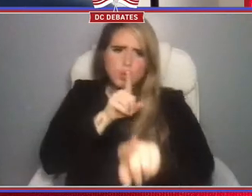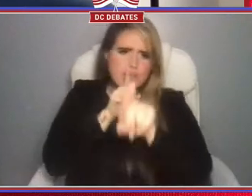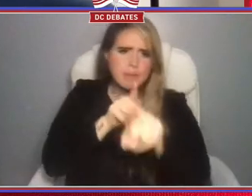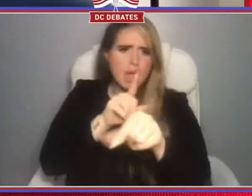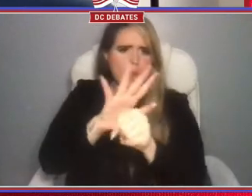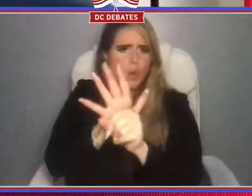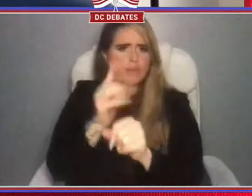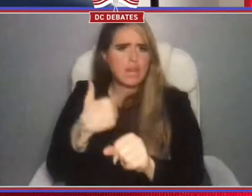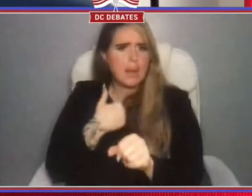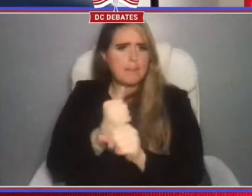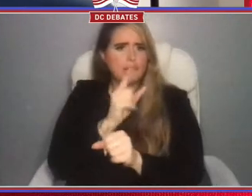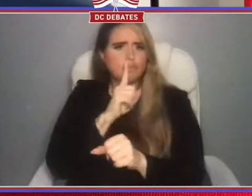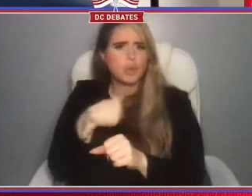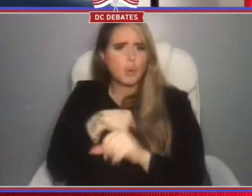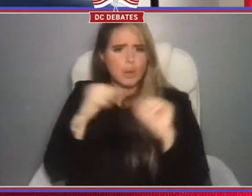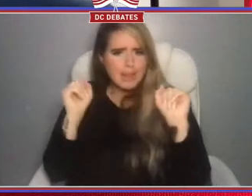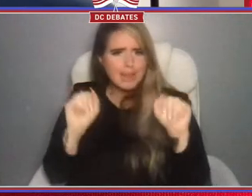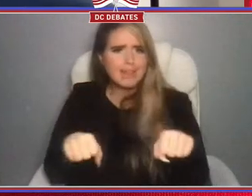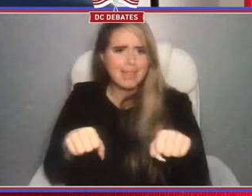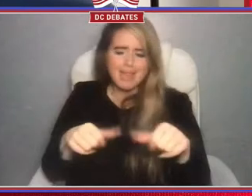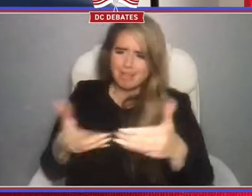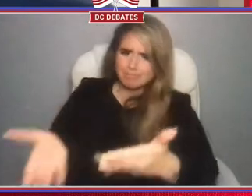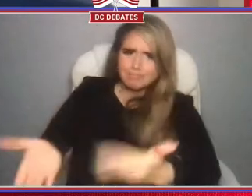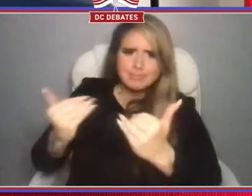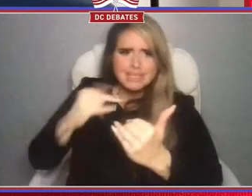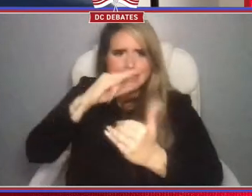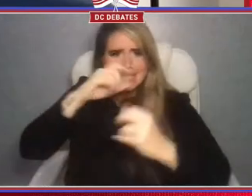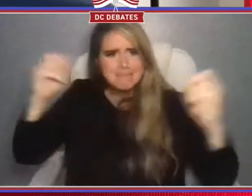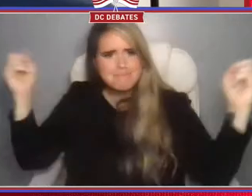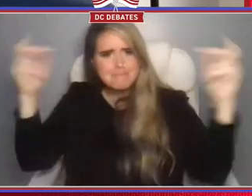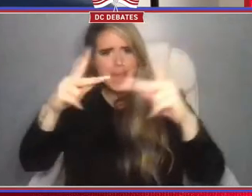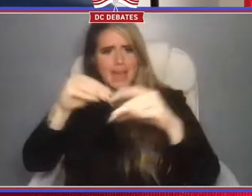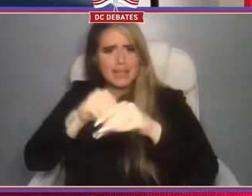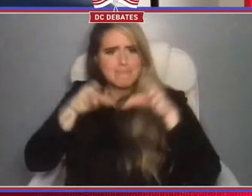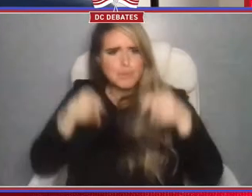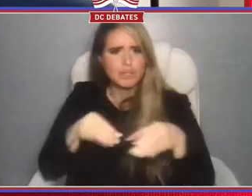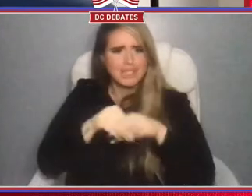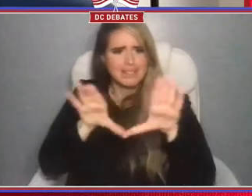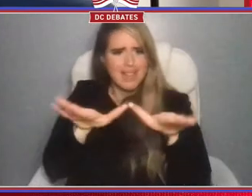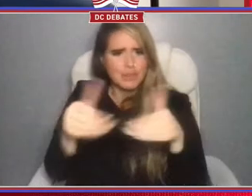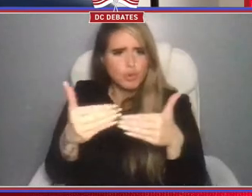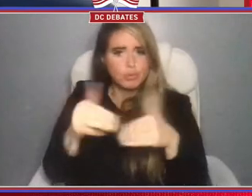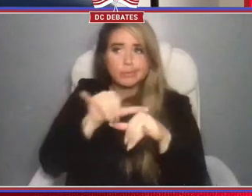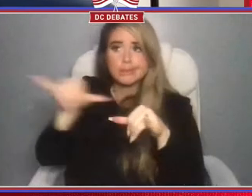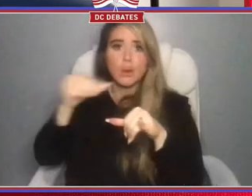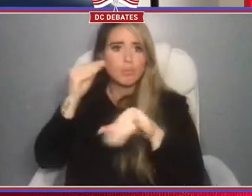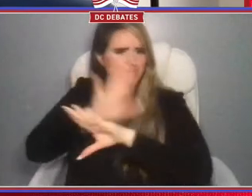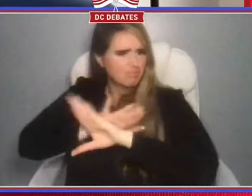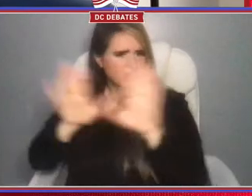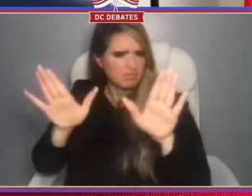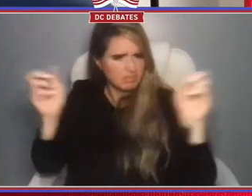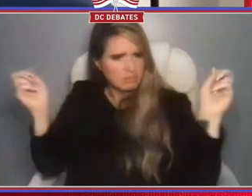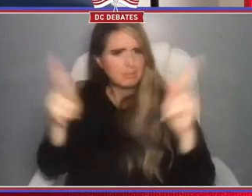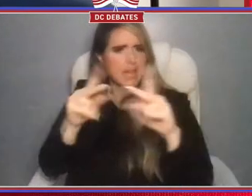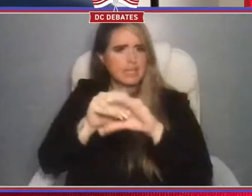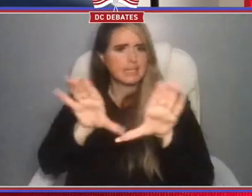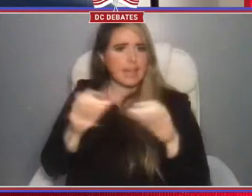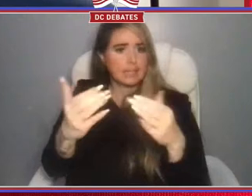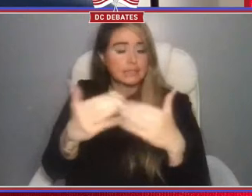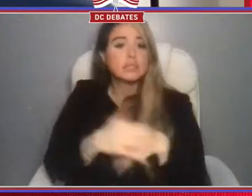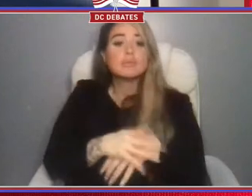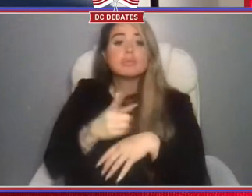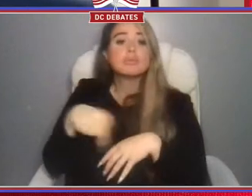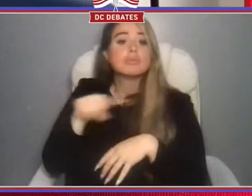could bring our kids back in person. Lots of people on the council, including my opponents,